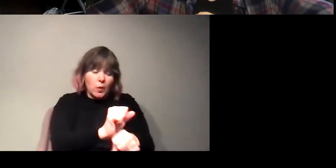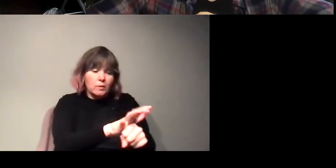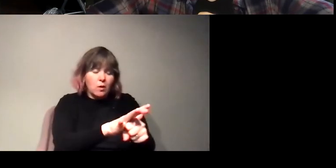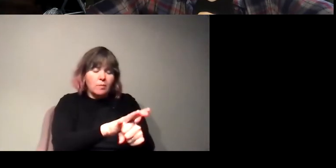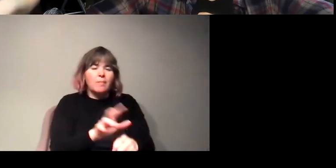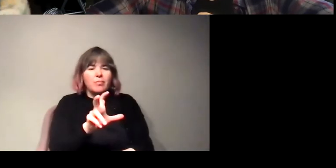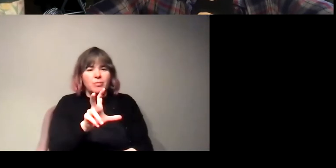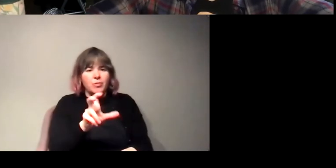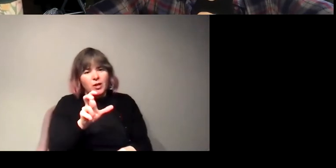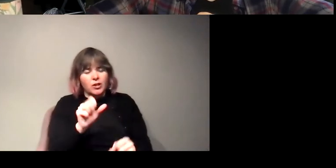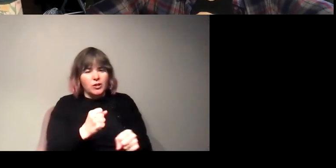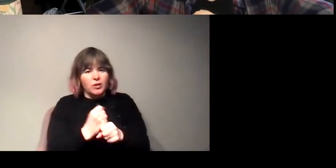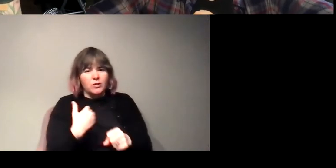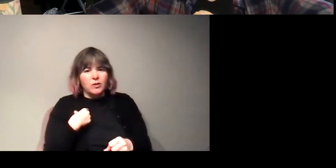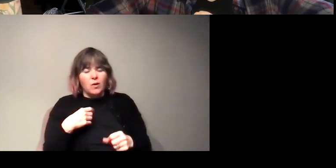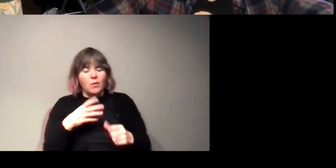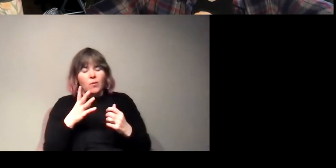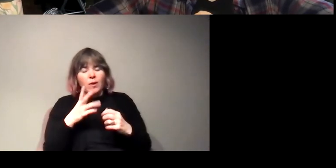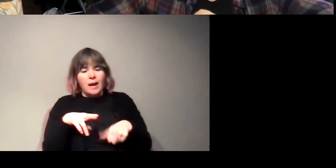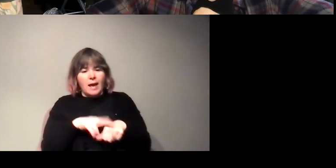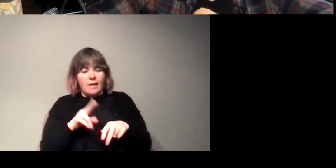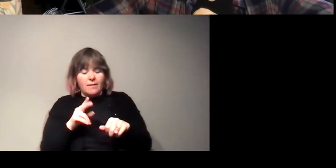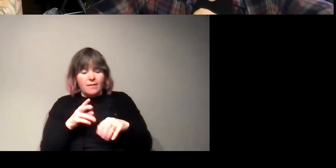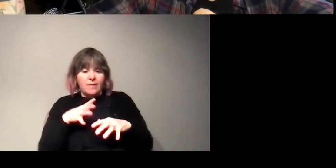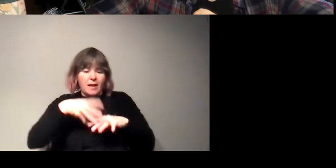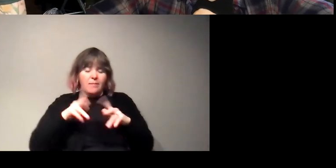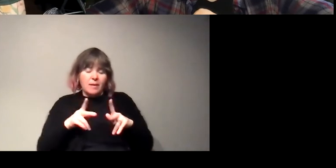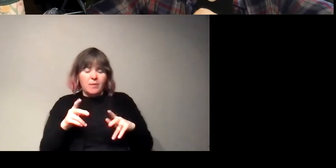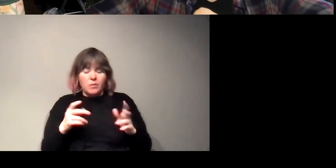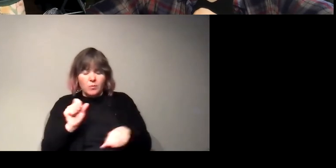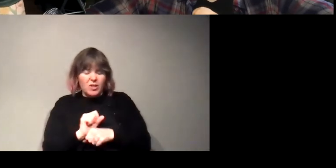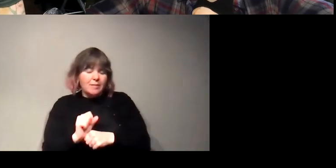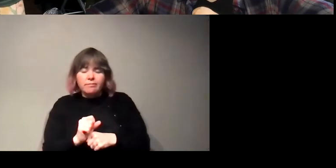years ago when it was the Potawatomi managing the space, and people are needed now with,